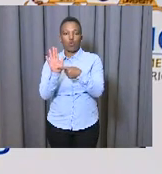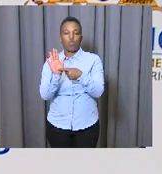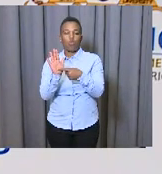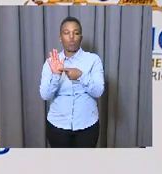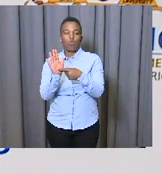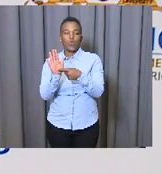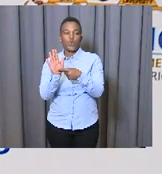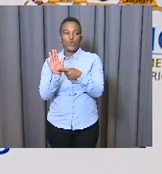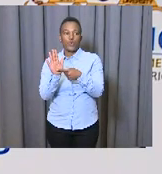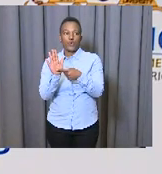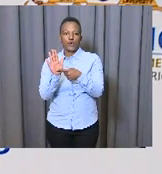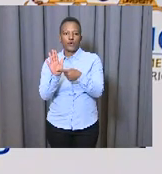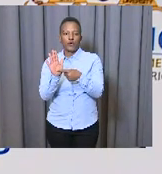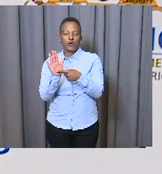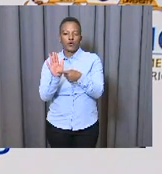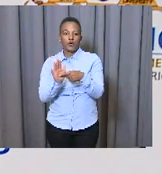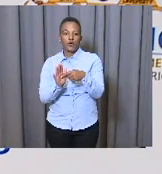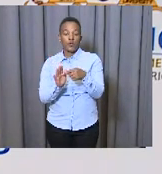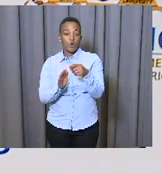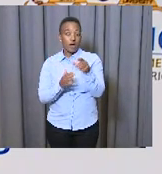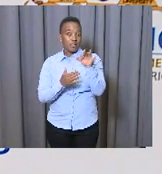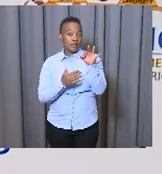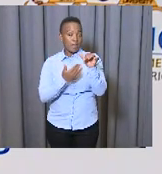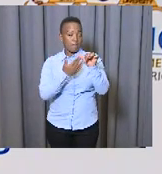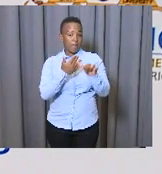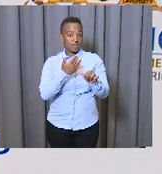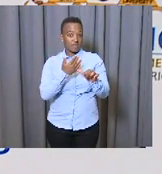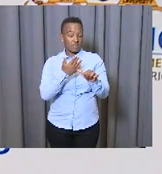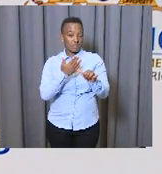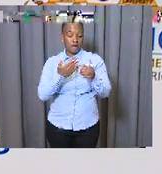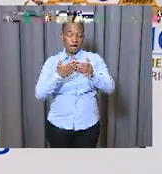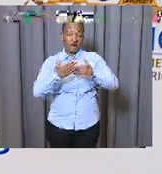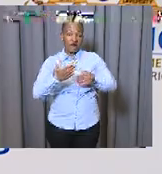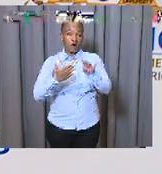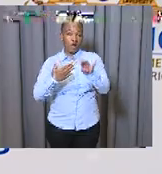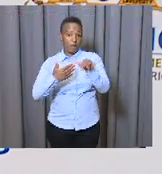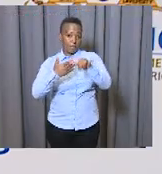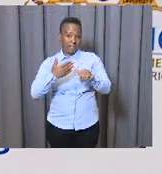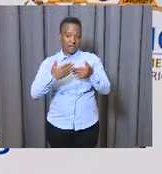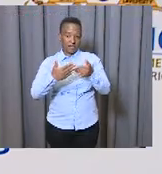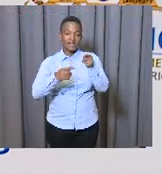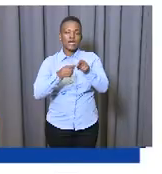difference between March, that is before April, and after April. And what is the